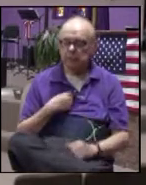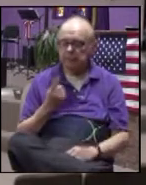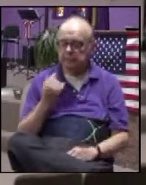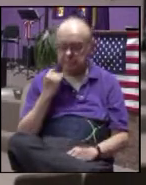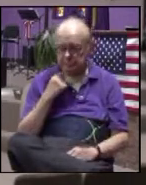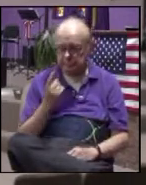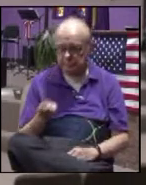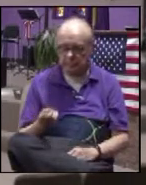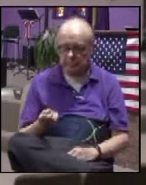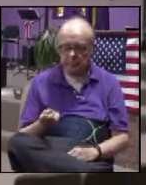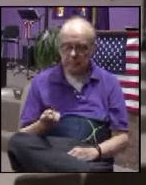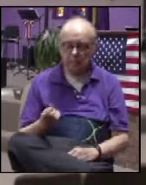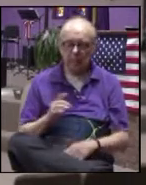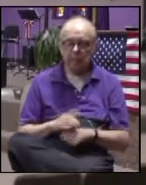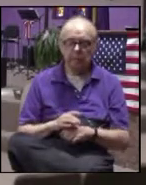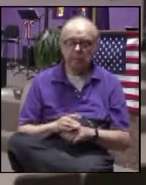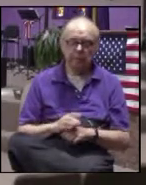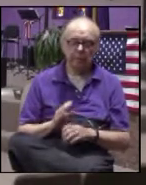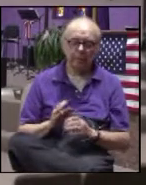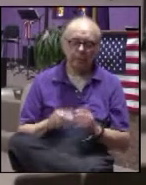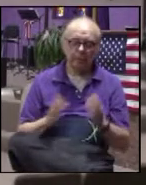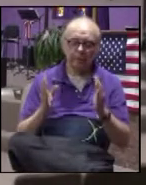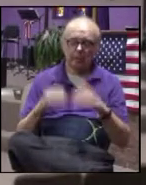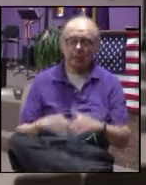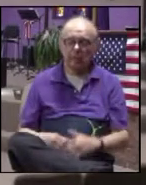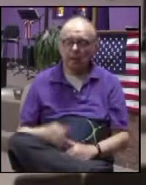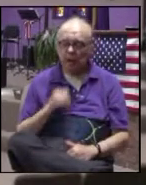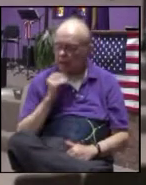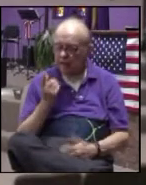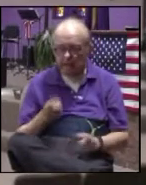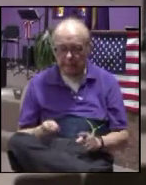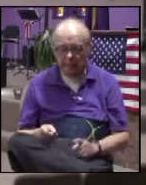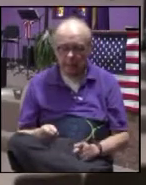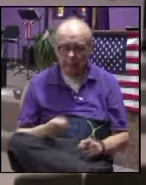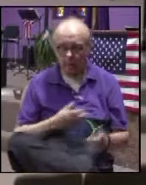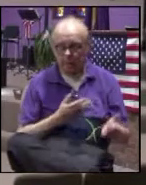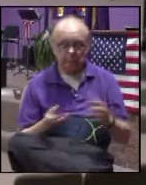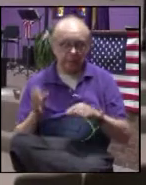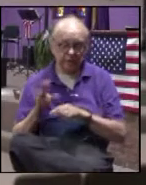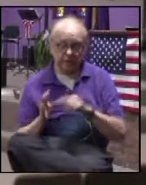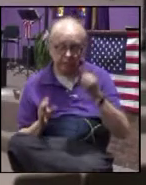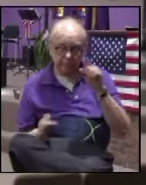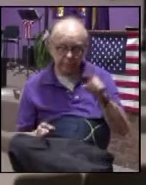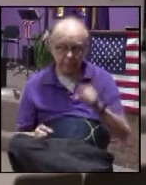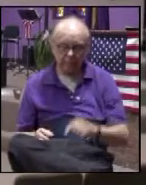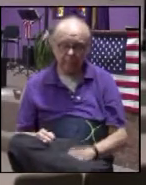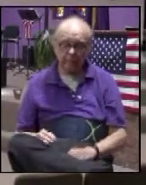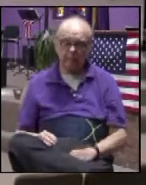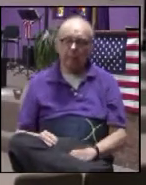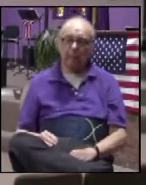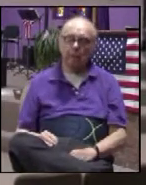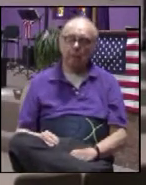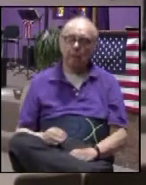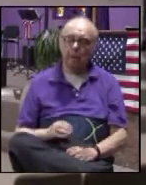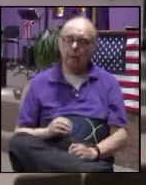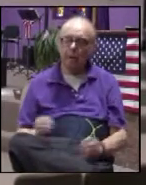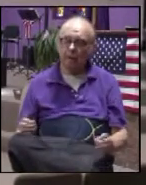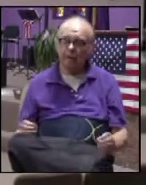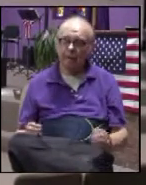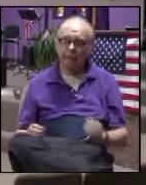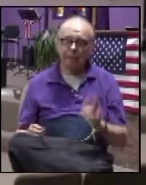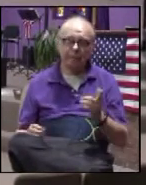church, the place will fall in. And I'll keep telling him, no, it won't. I'll bring the church to you. There's no timbers out